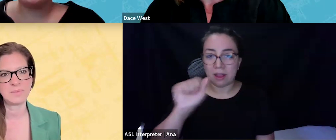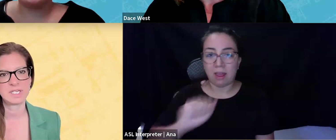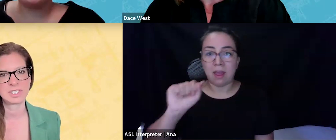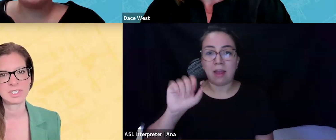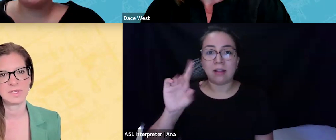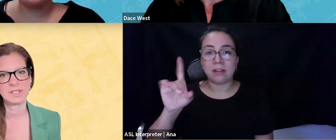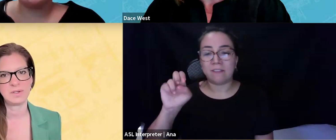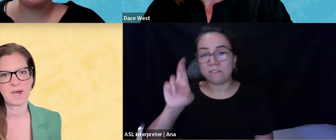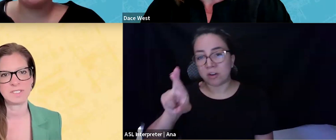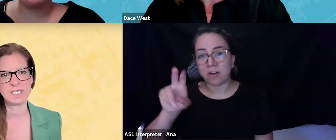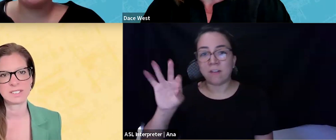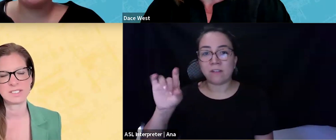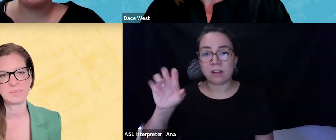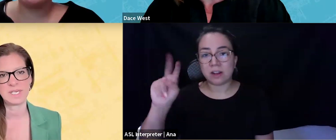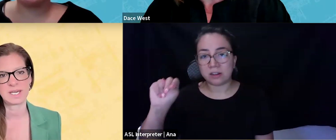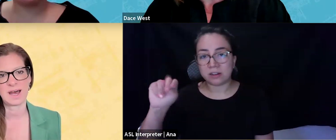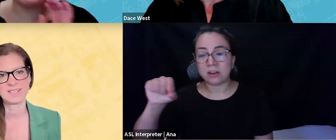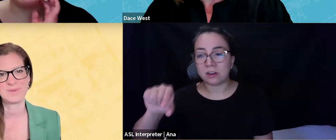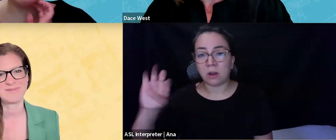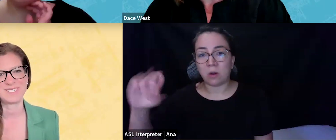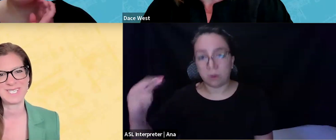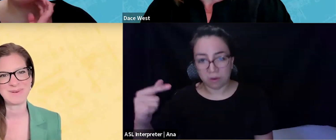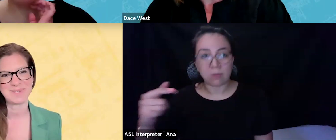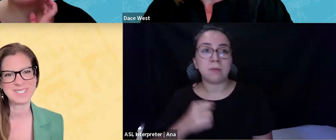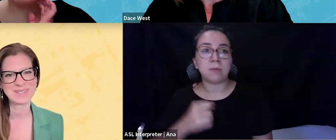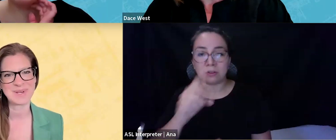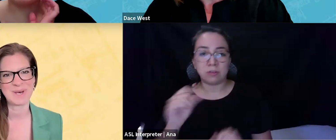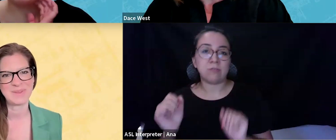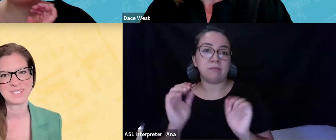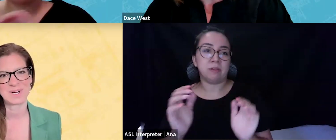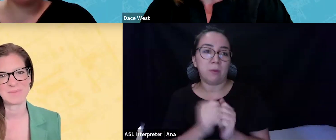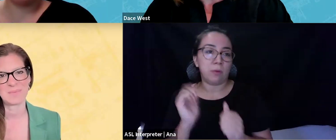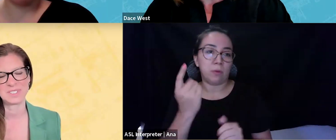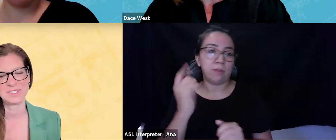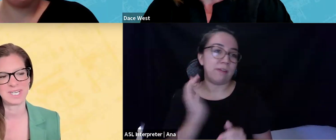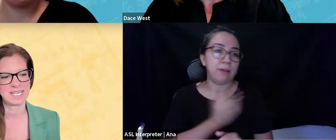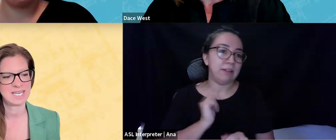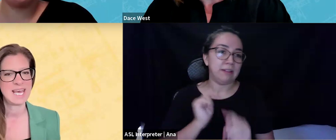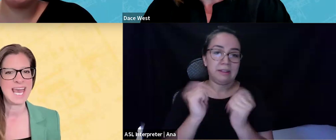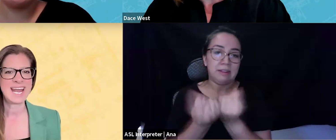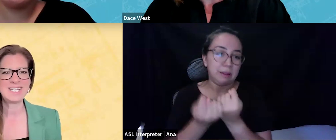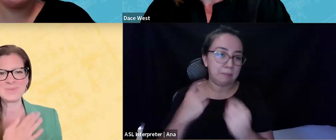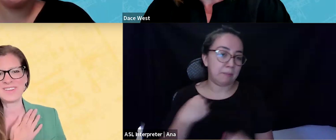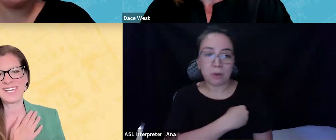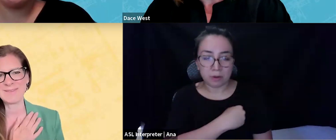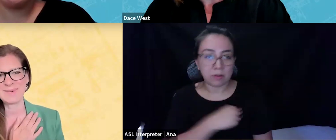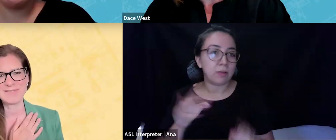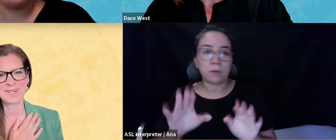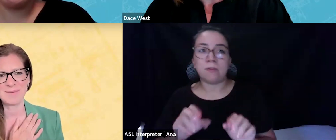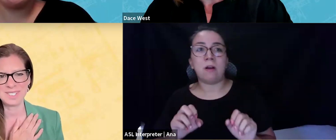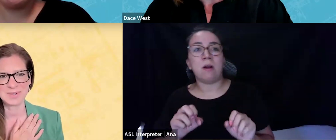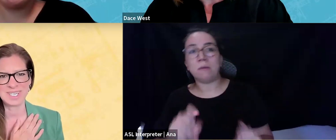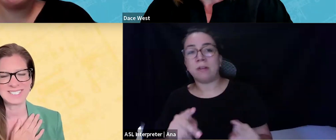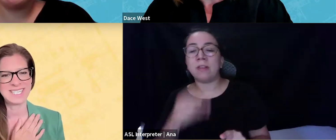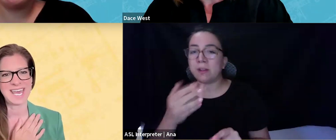grants@denverfoundation.org, and we'll make sure that you have a chance to speak to one of our team members about this incredible opportunity. And I just want to thank everybody